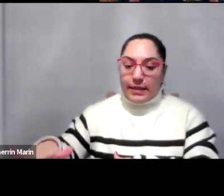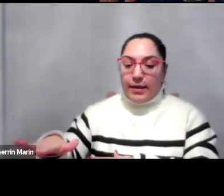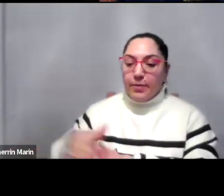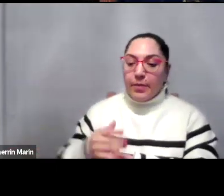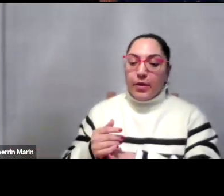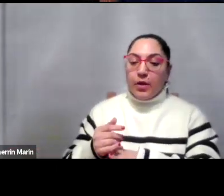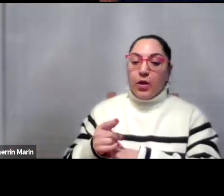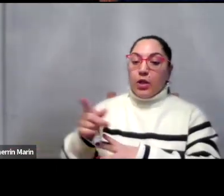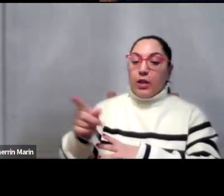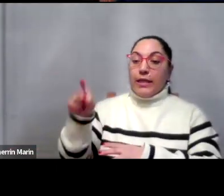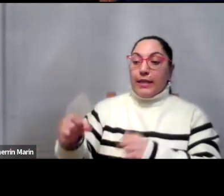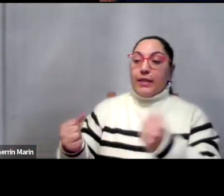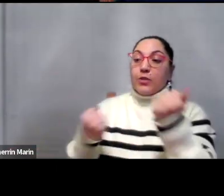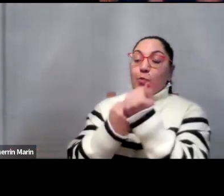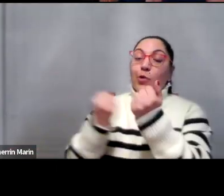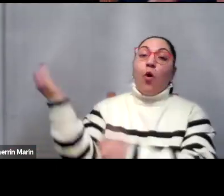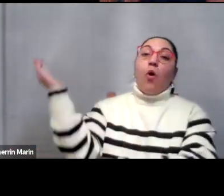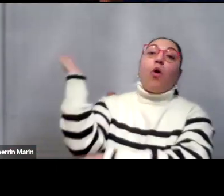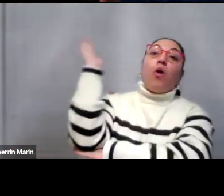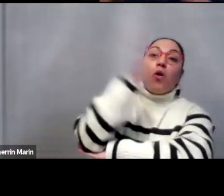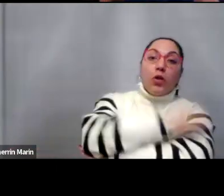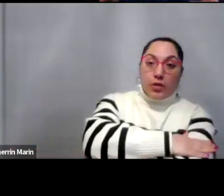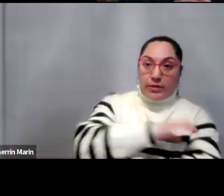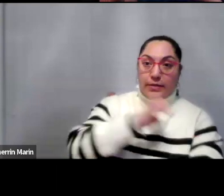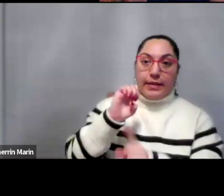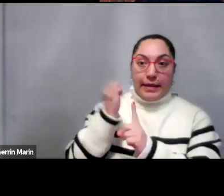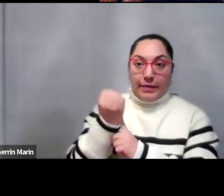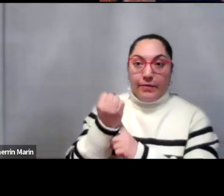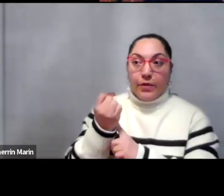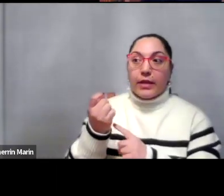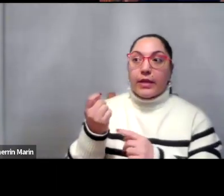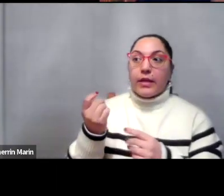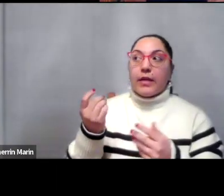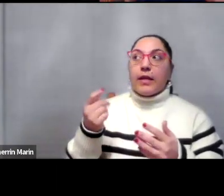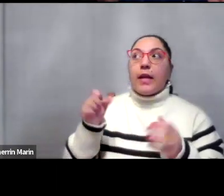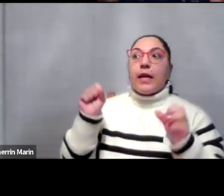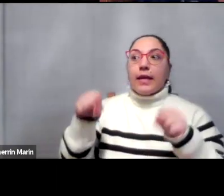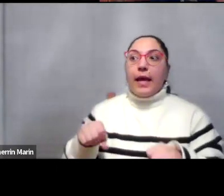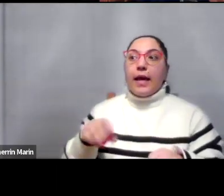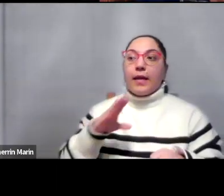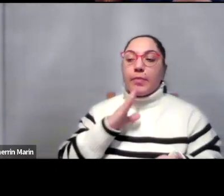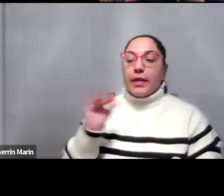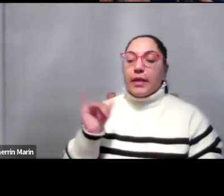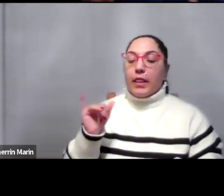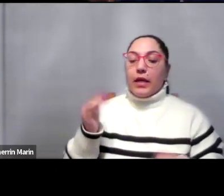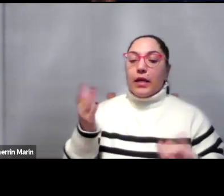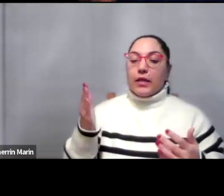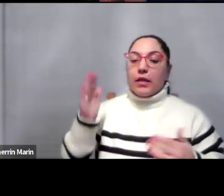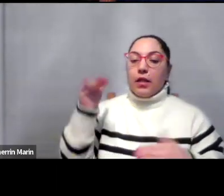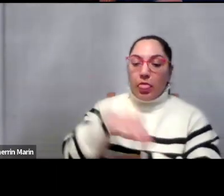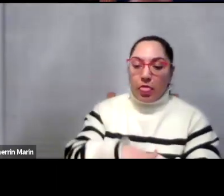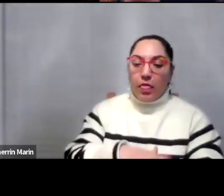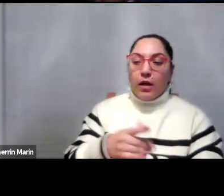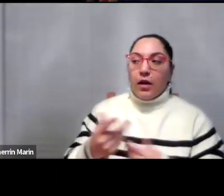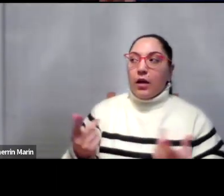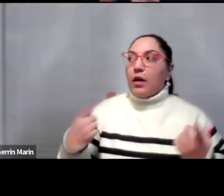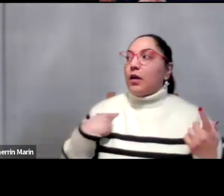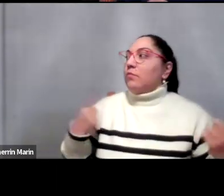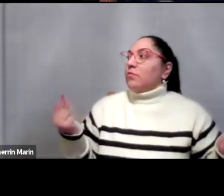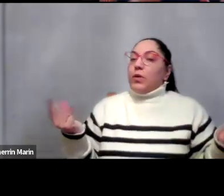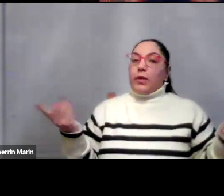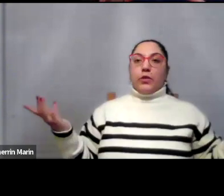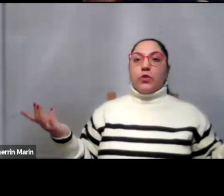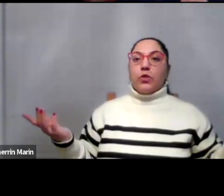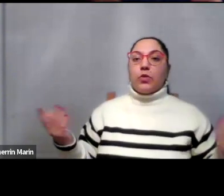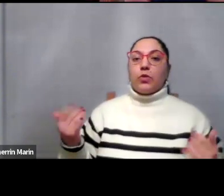supportive all-day environment, there can be a drop-off in kind of the, what do I do now? What am I